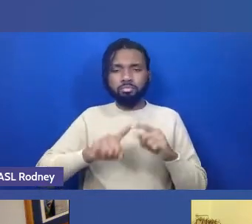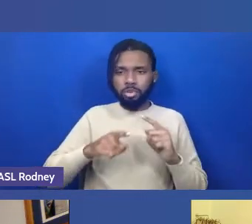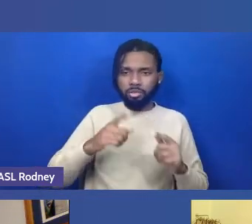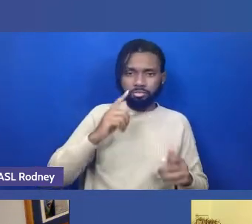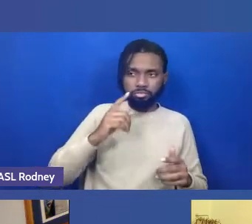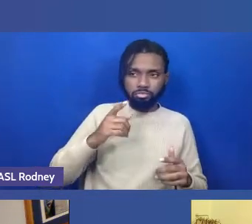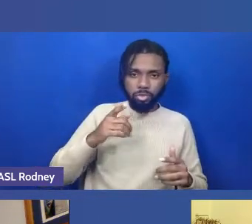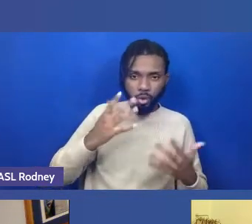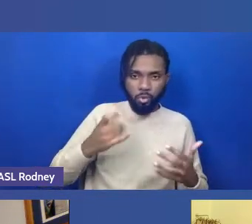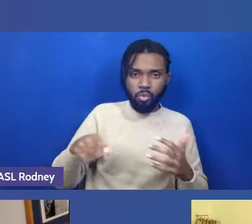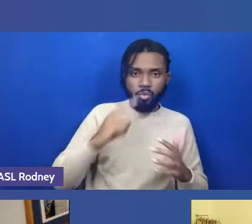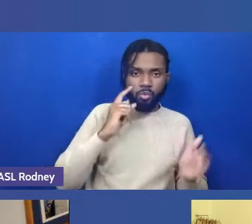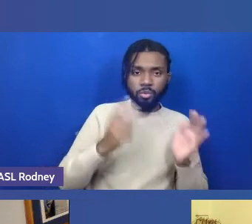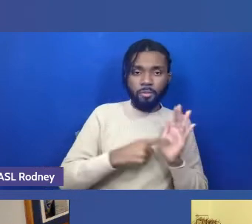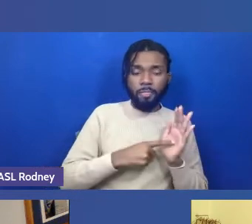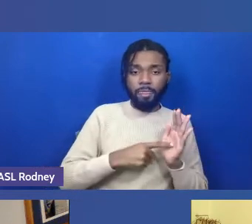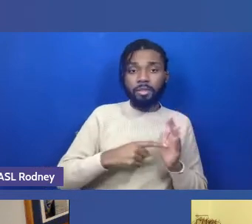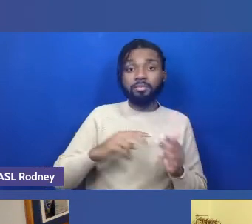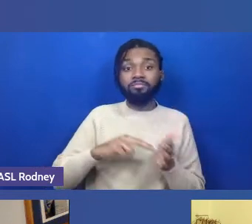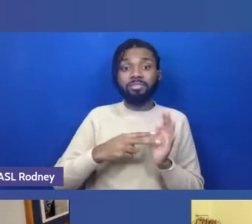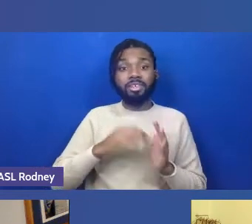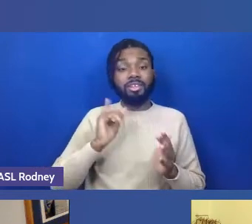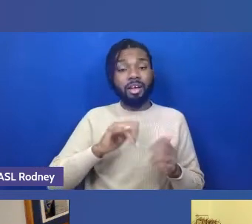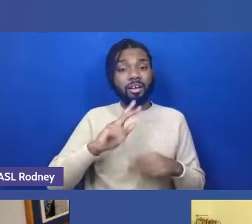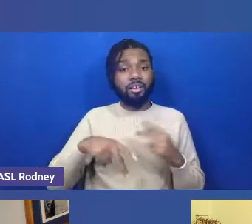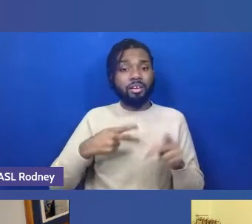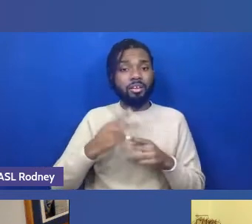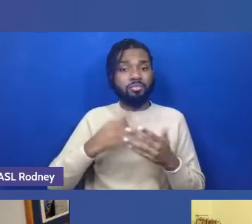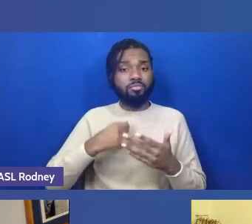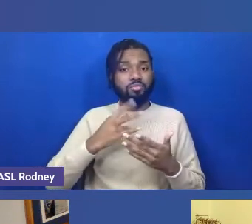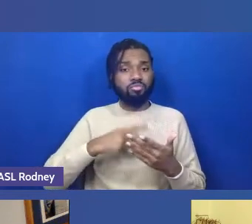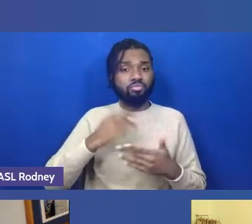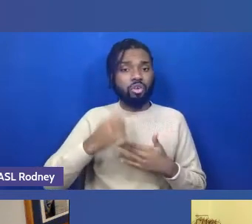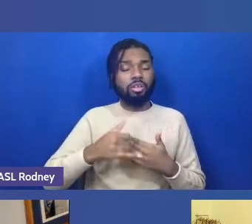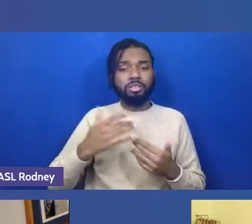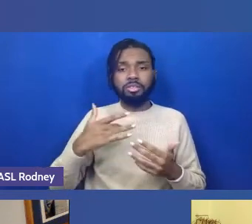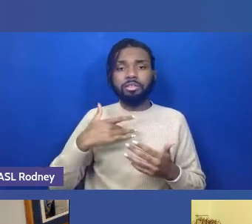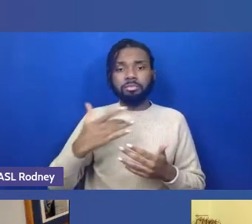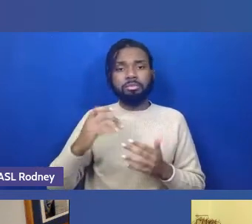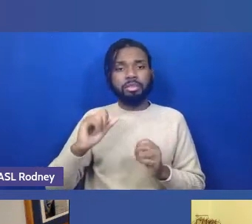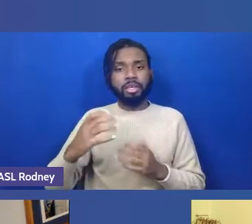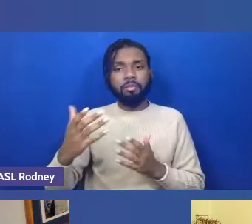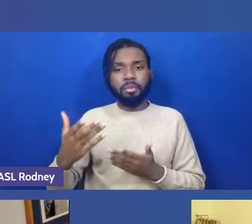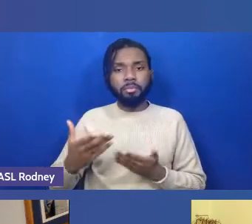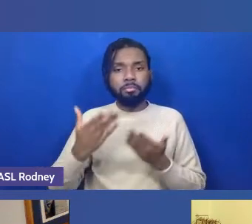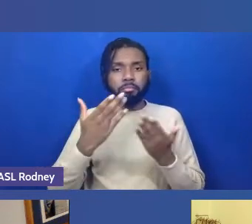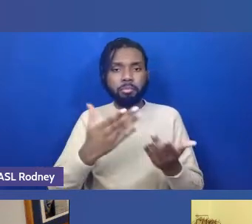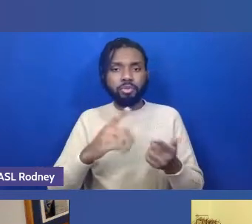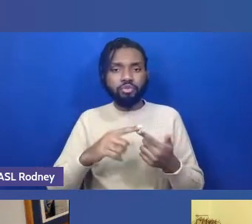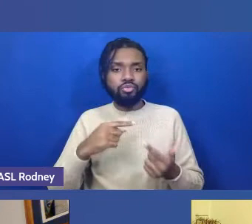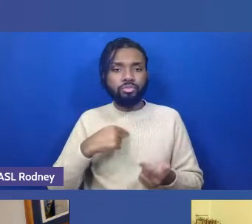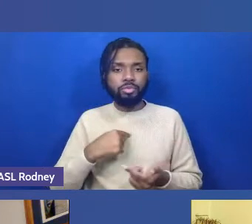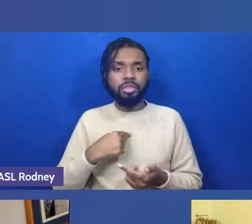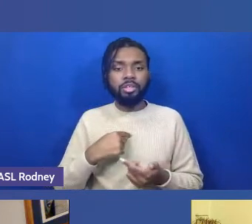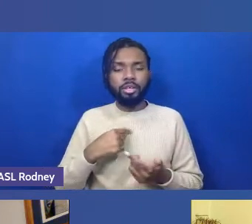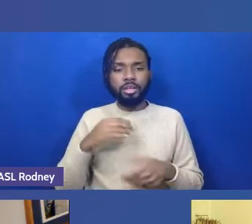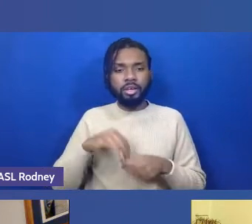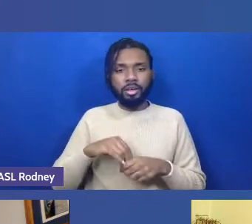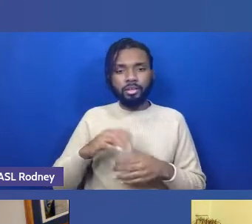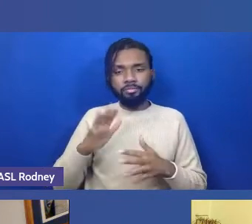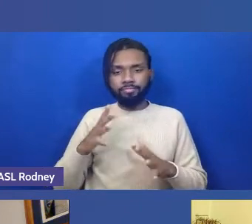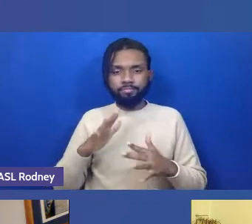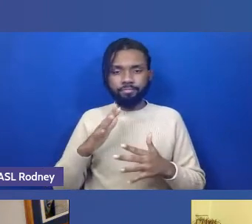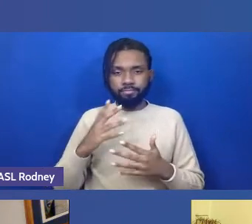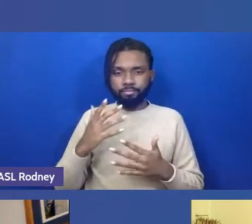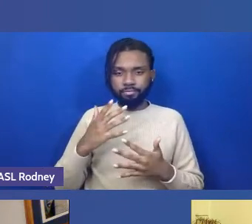that those kinds of projects generally can be pitched to me in a really sort of familiar format, right?